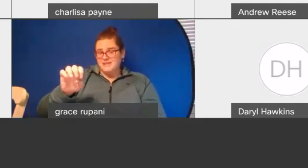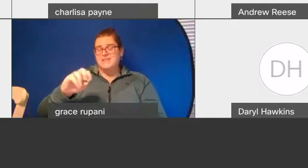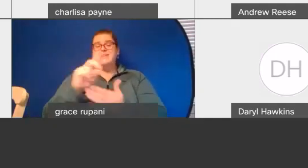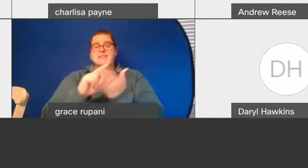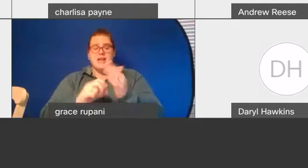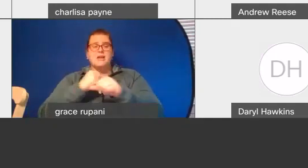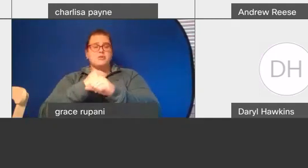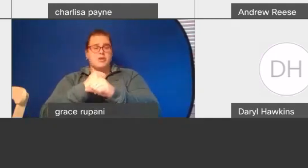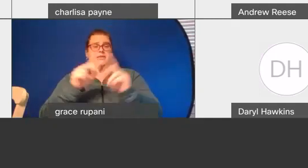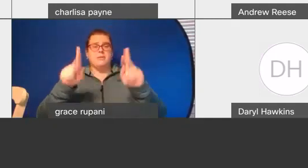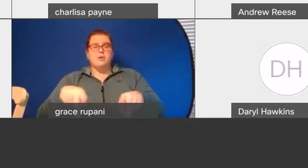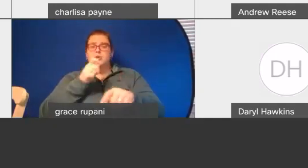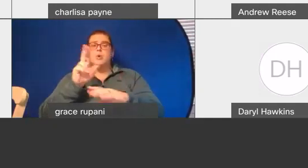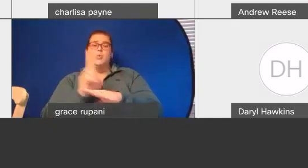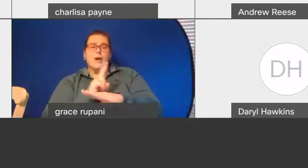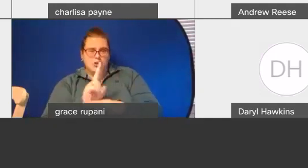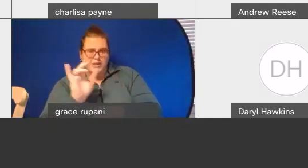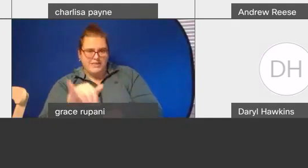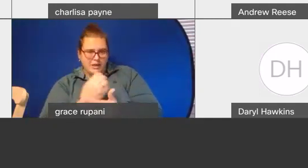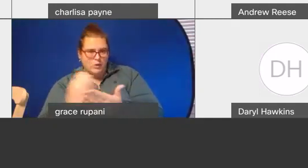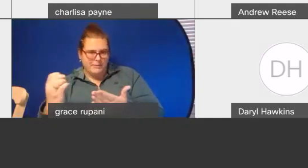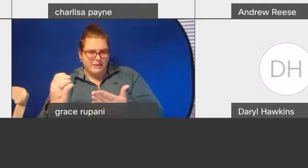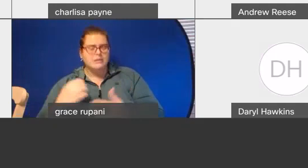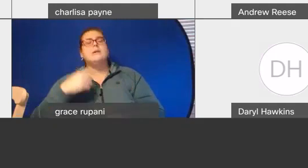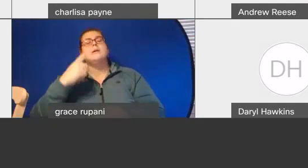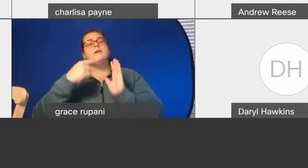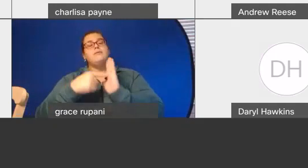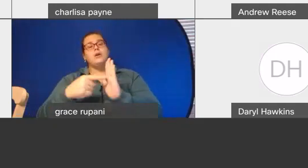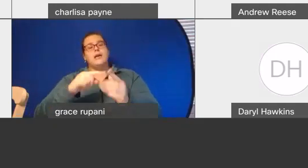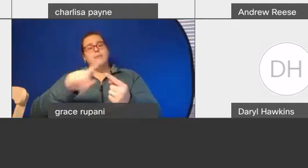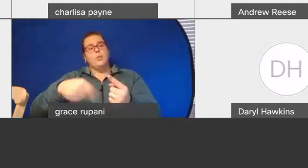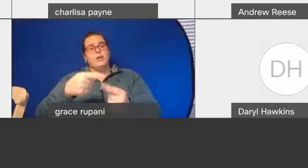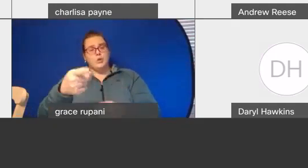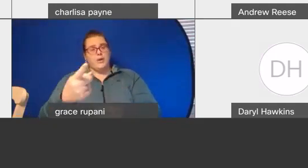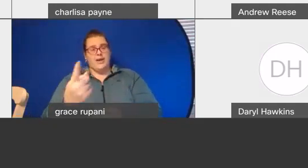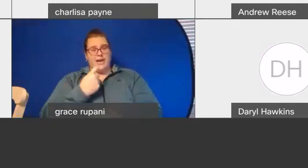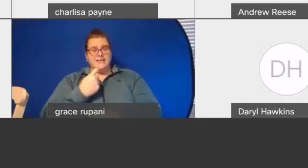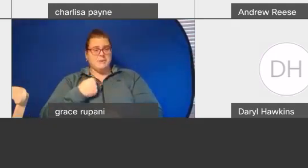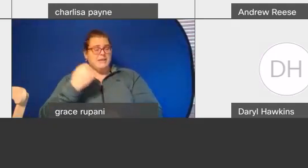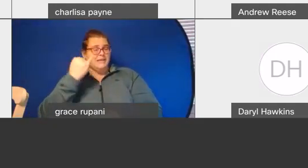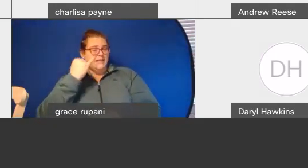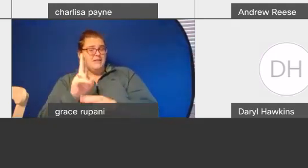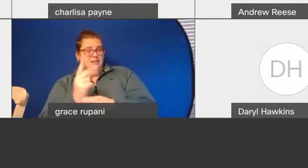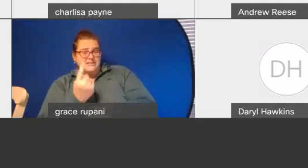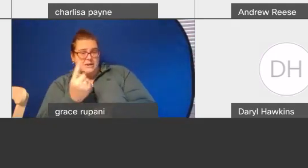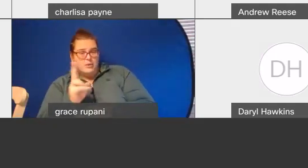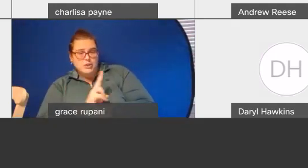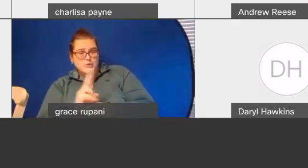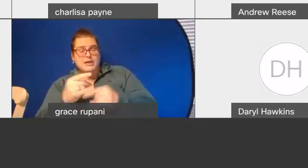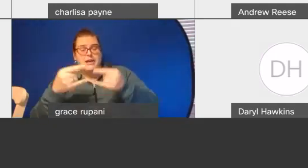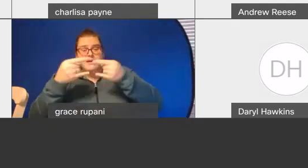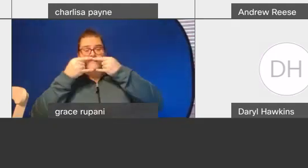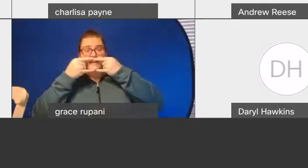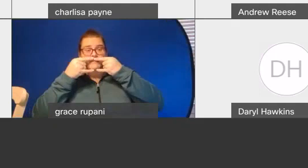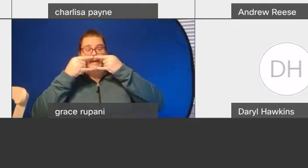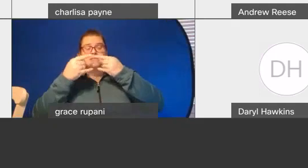it. So I think when you ask, for example, if somebody is wearing a face mask and correctly, how much